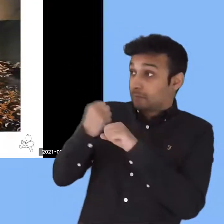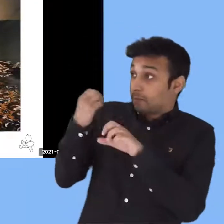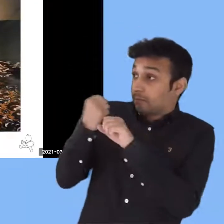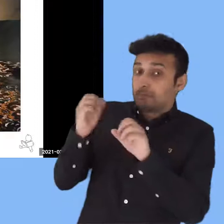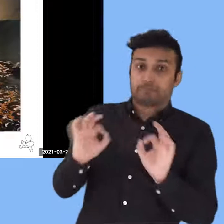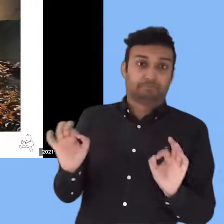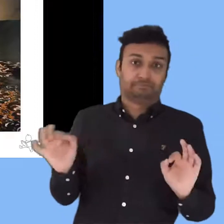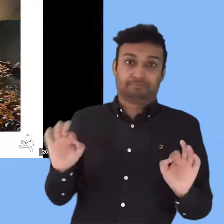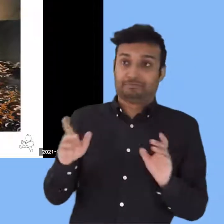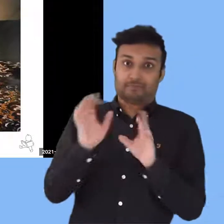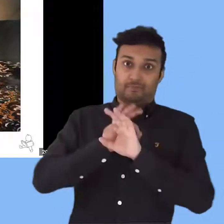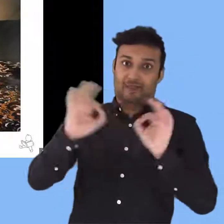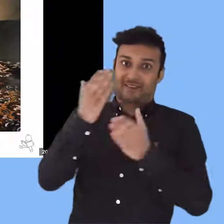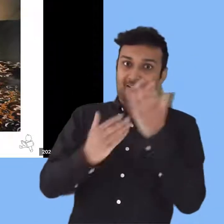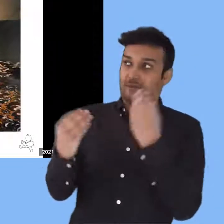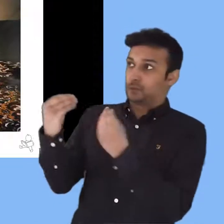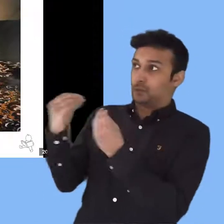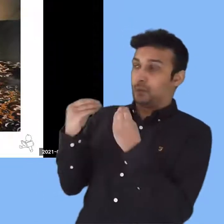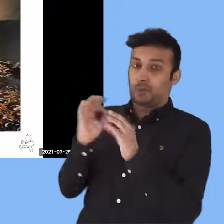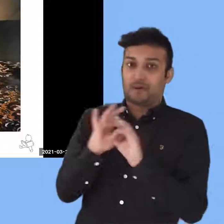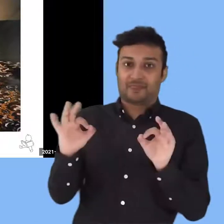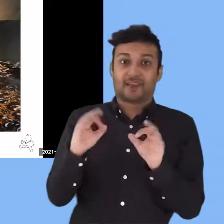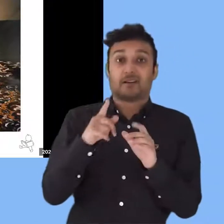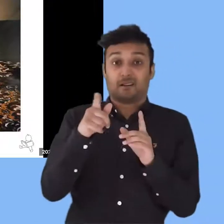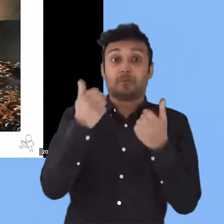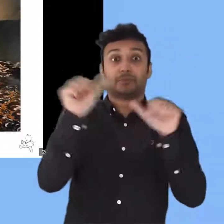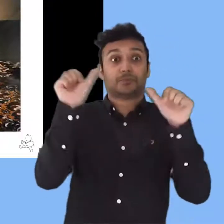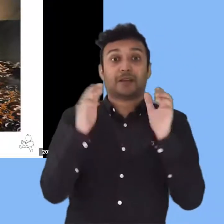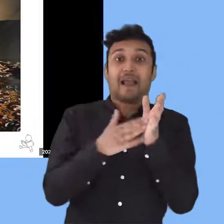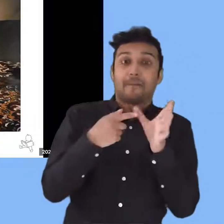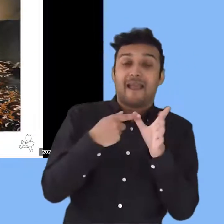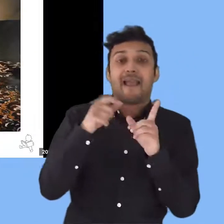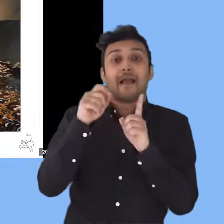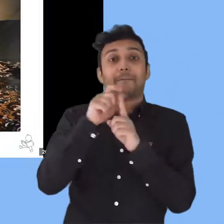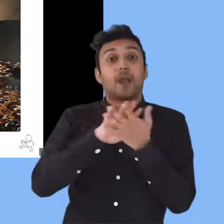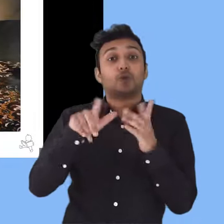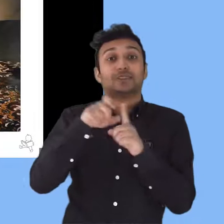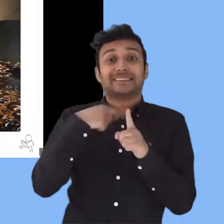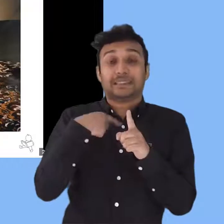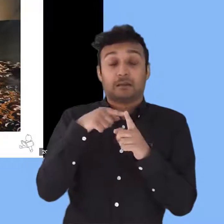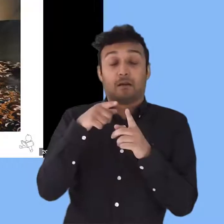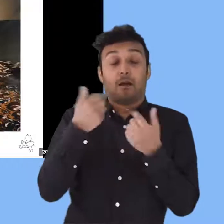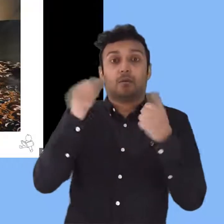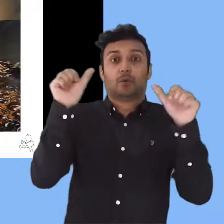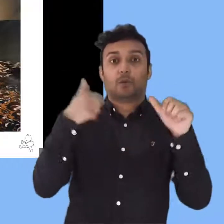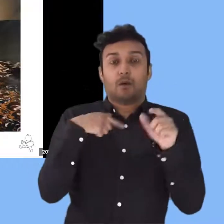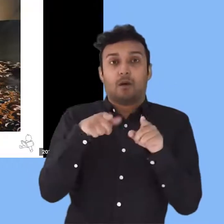It was really only through my master's and PhD that I came to understand how significant it is to talk about